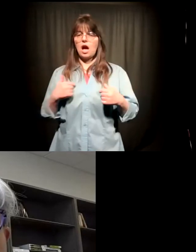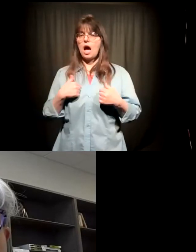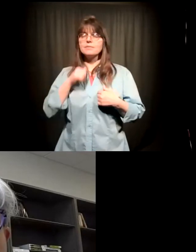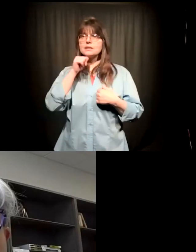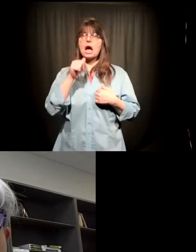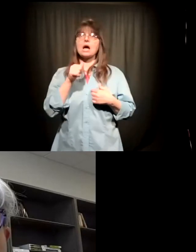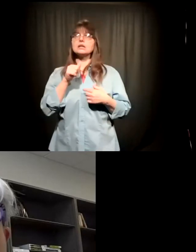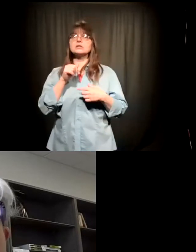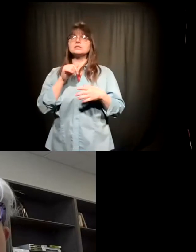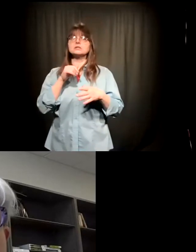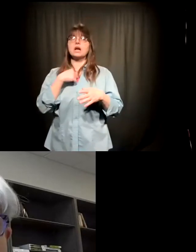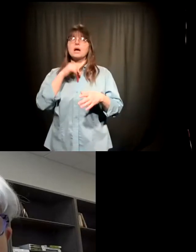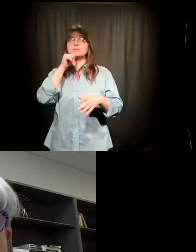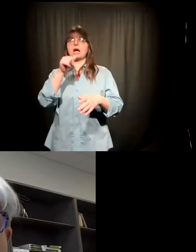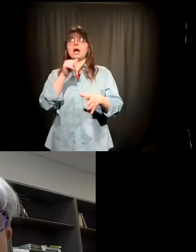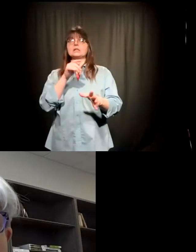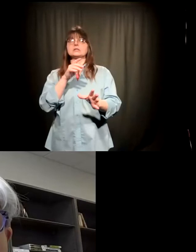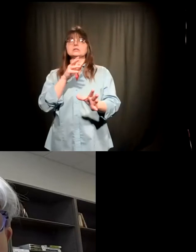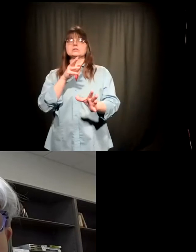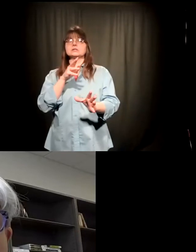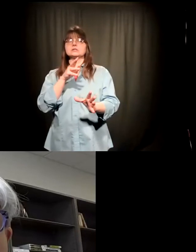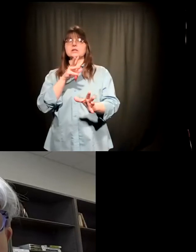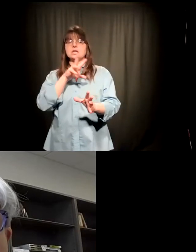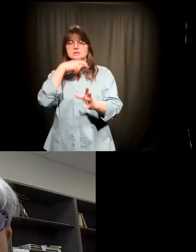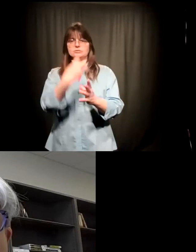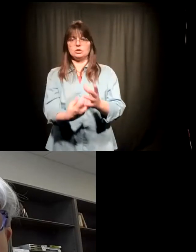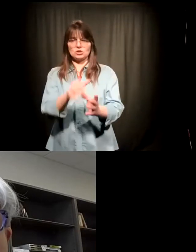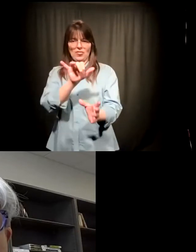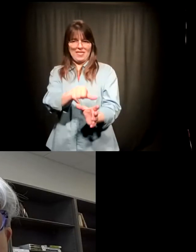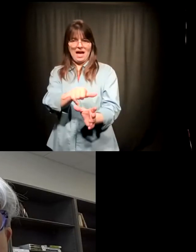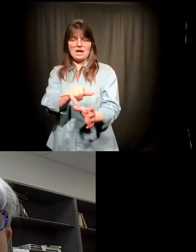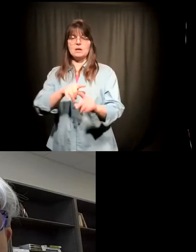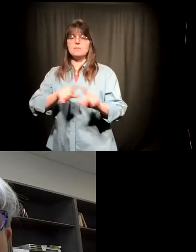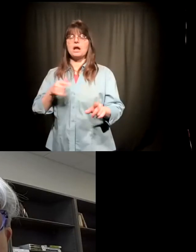And this book wouldn't have been possible without it. And in a way, I am